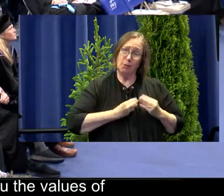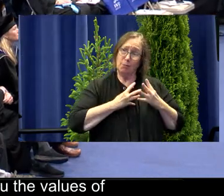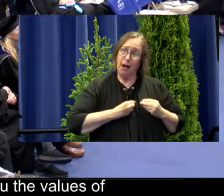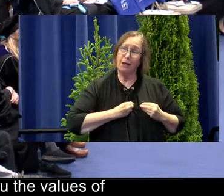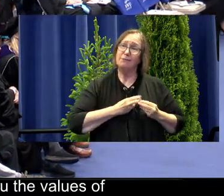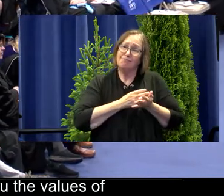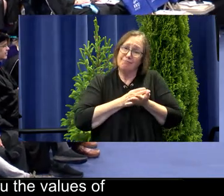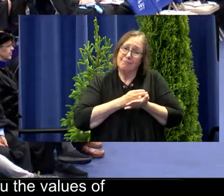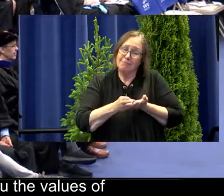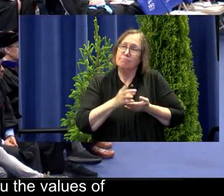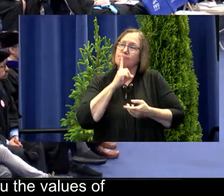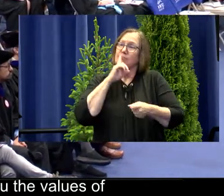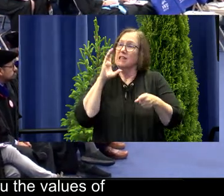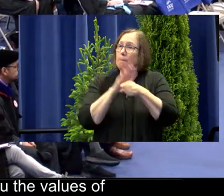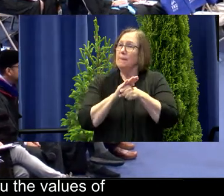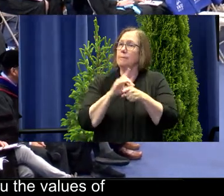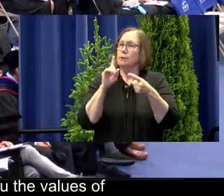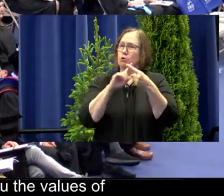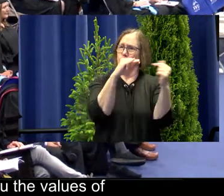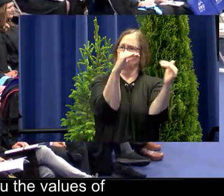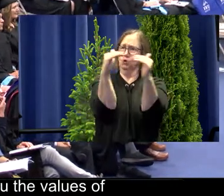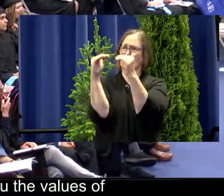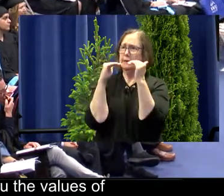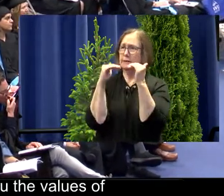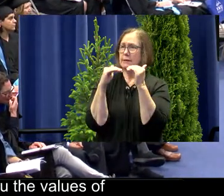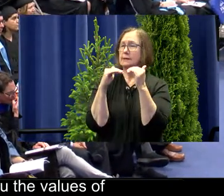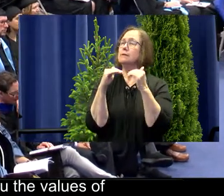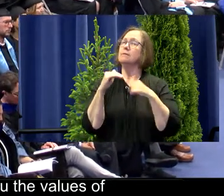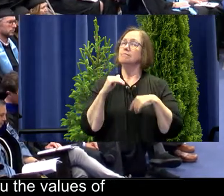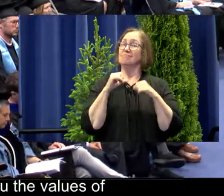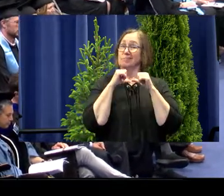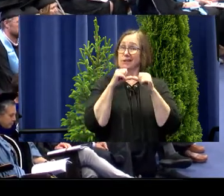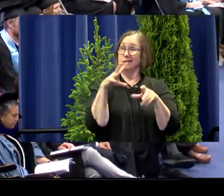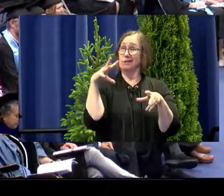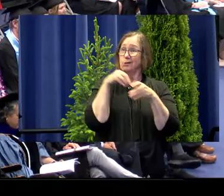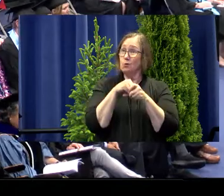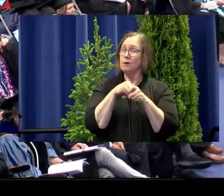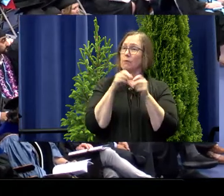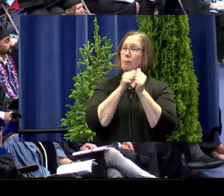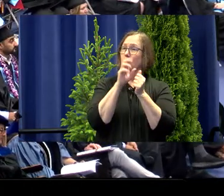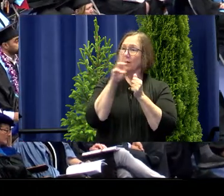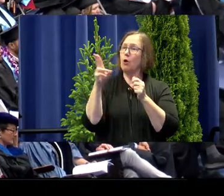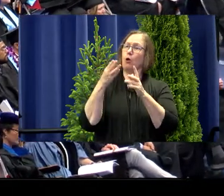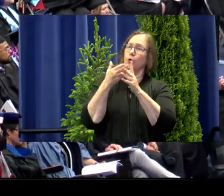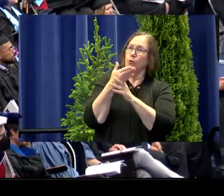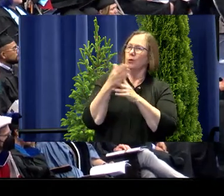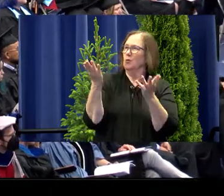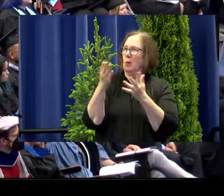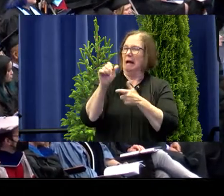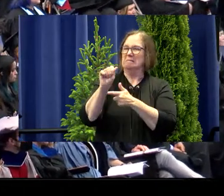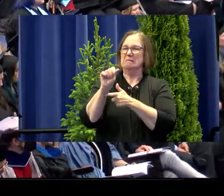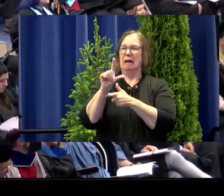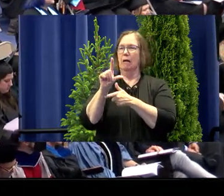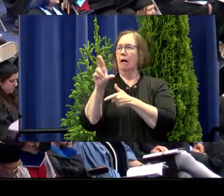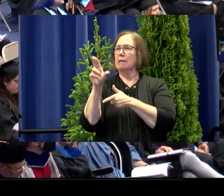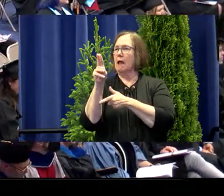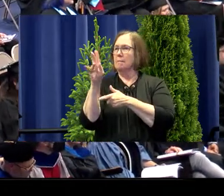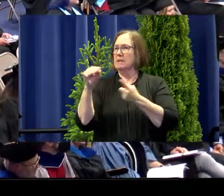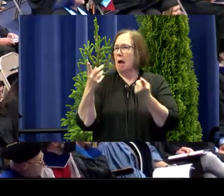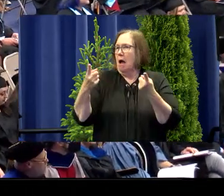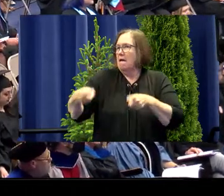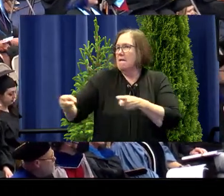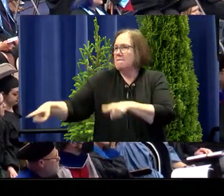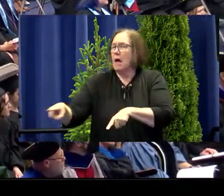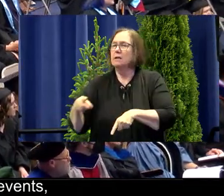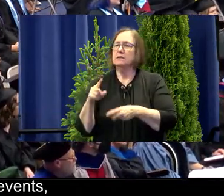to social justice. By staying engaged with the university through alumni events, mentoring programs, and